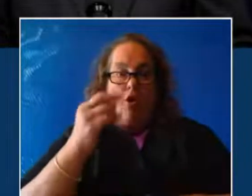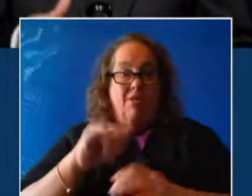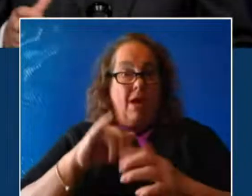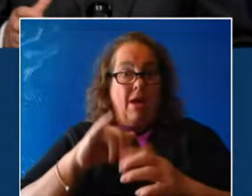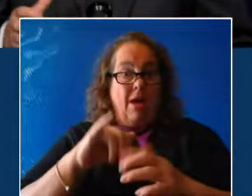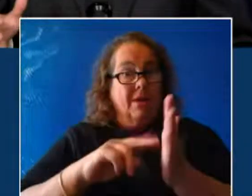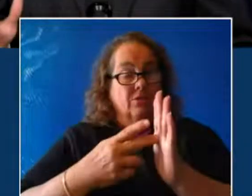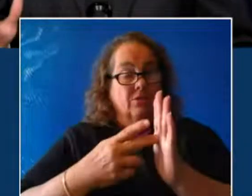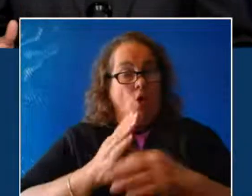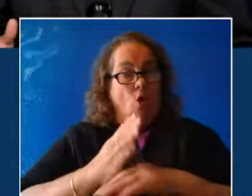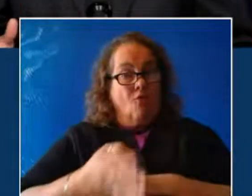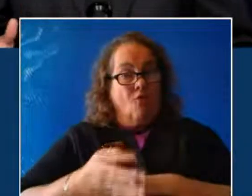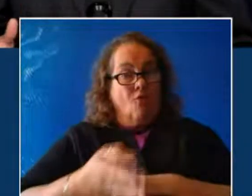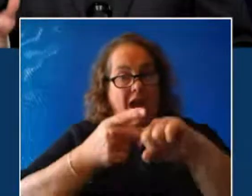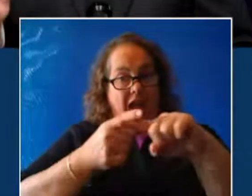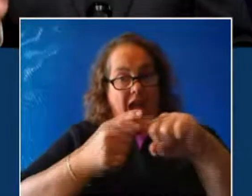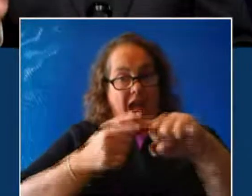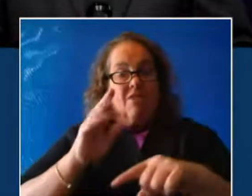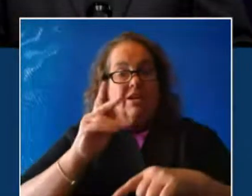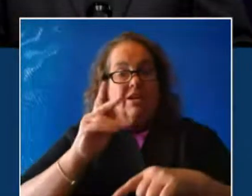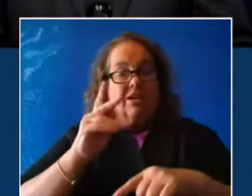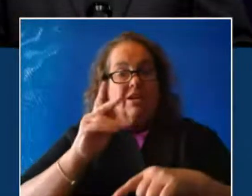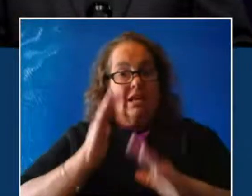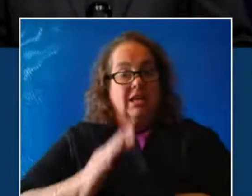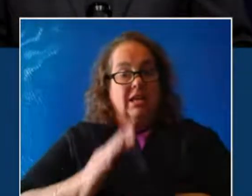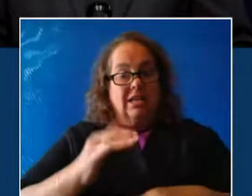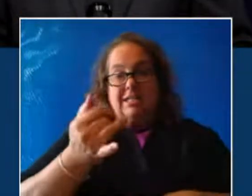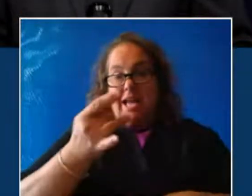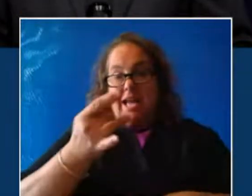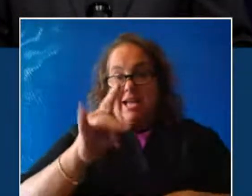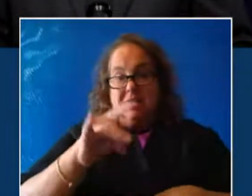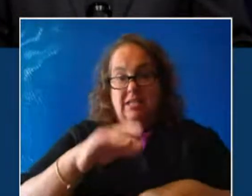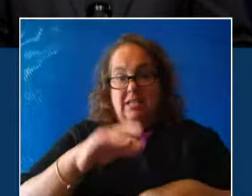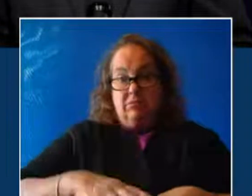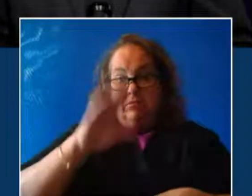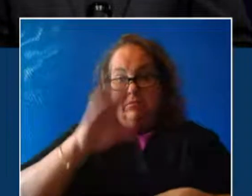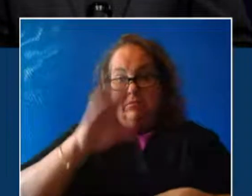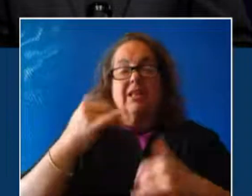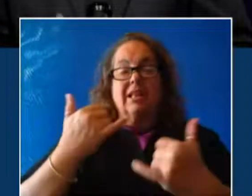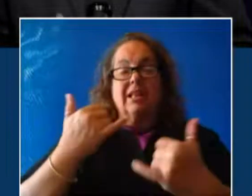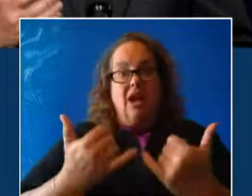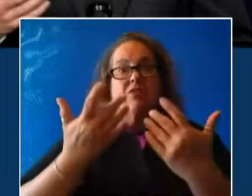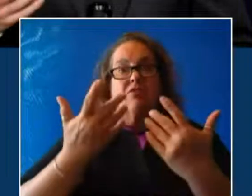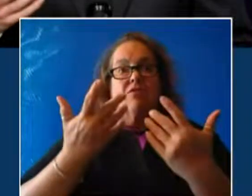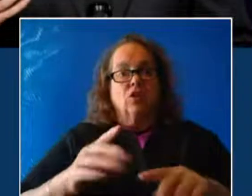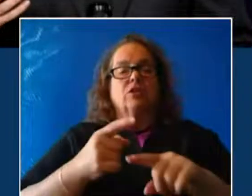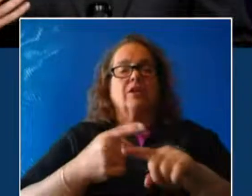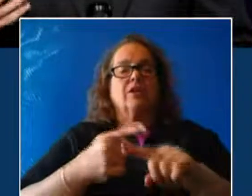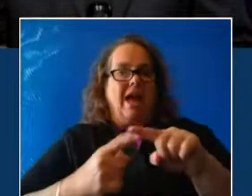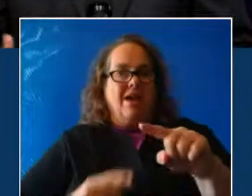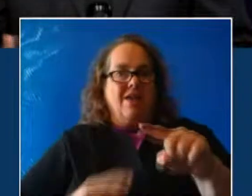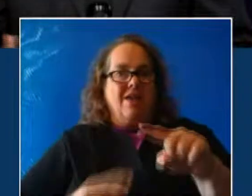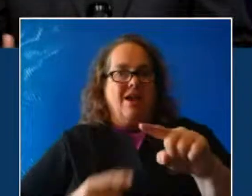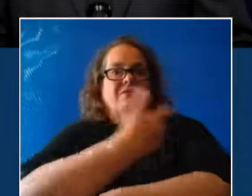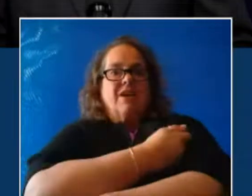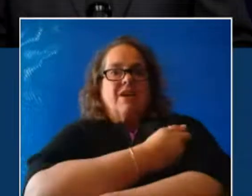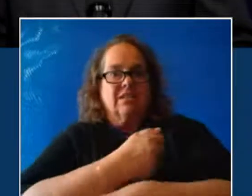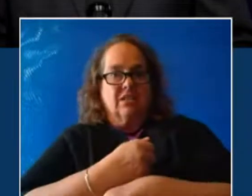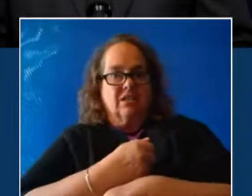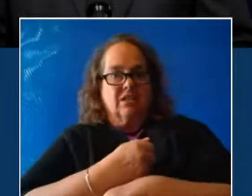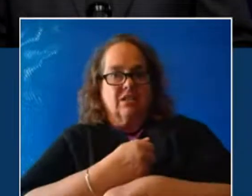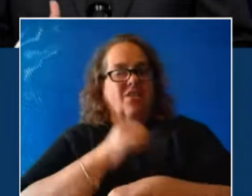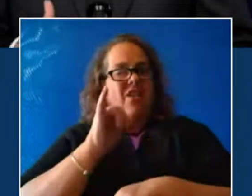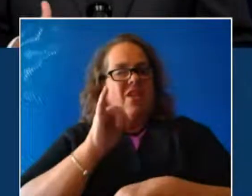Kentuckians 18 and older have now been at least partially vaccinated. That is a big